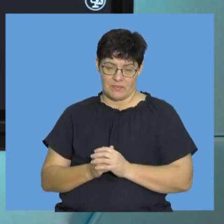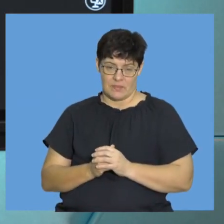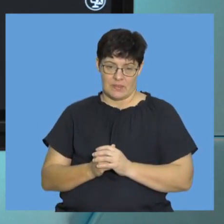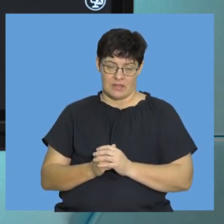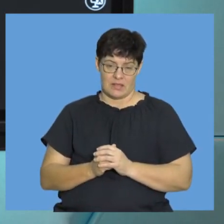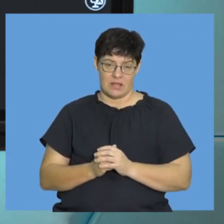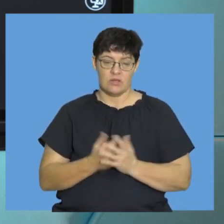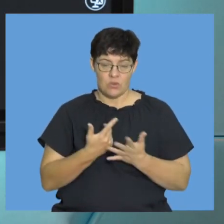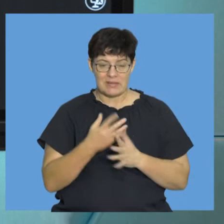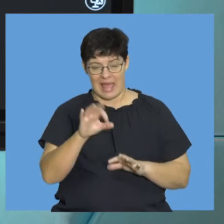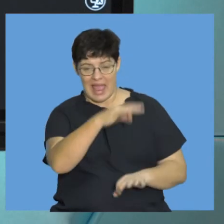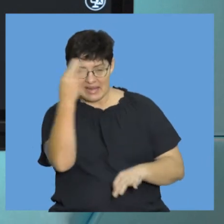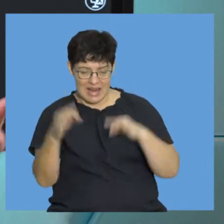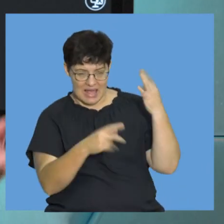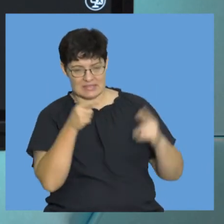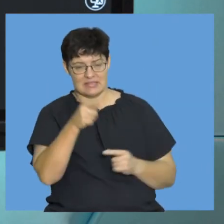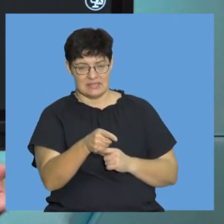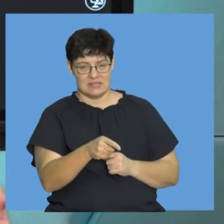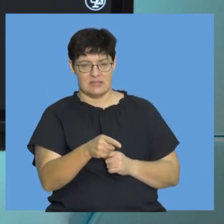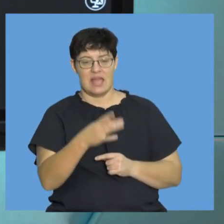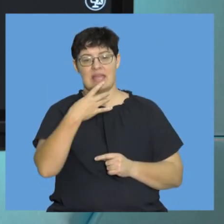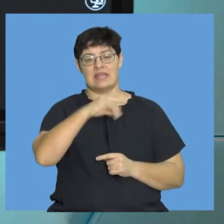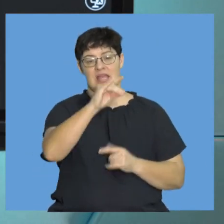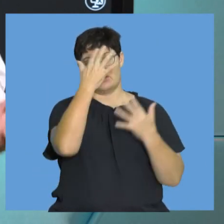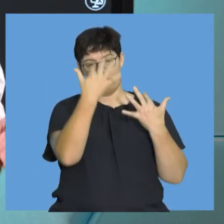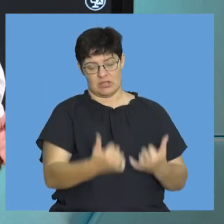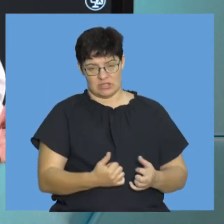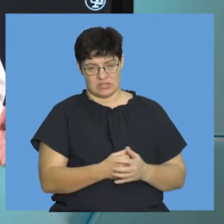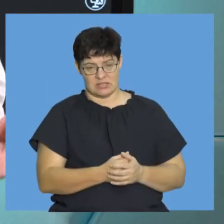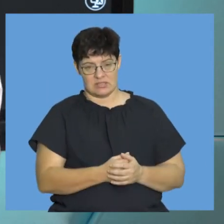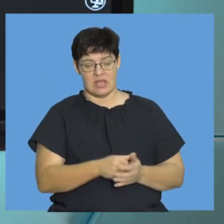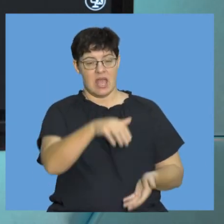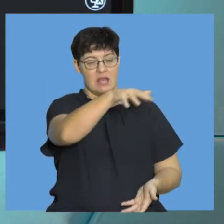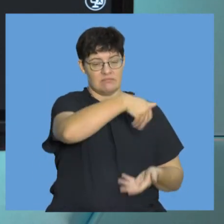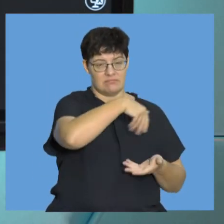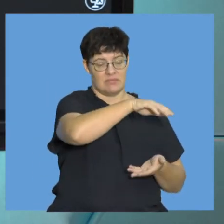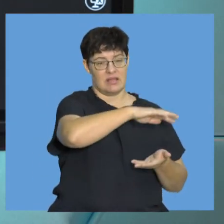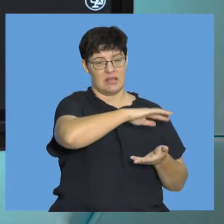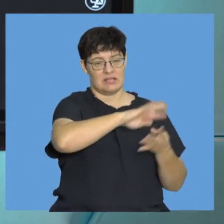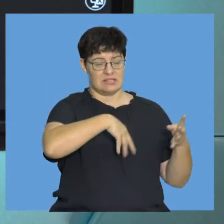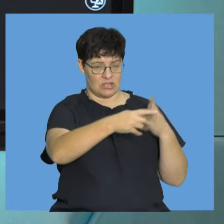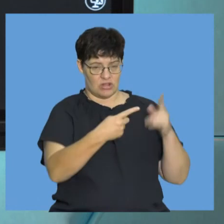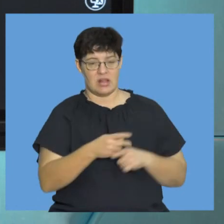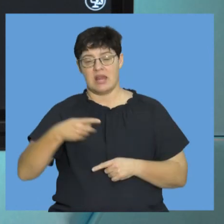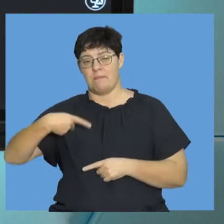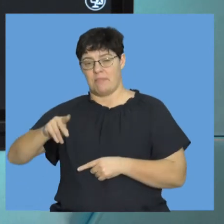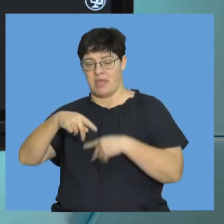interpretation and an analysis of a cash budget, debtors collection schedule, creditors payment